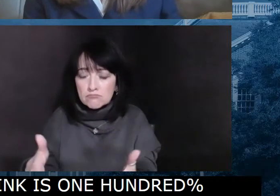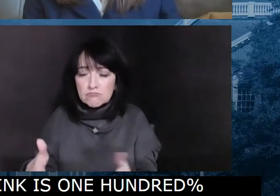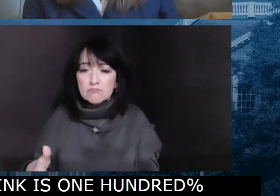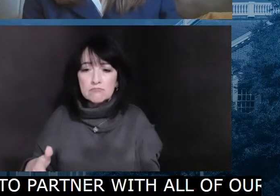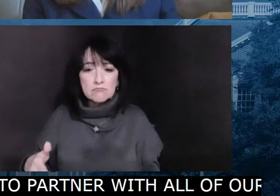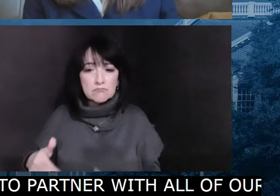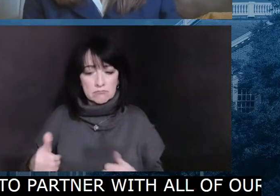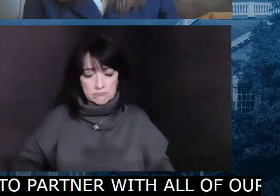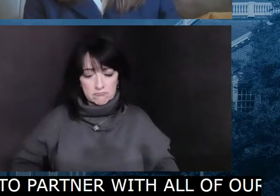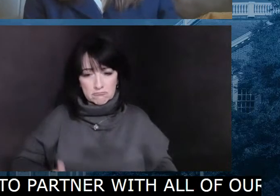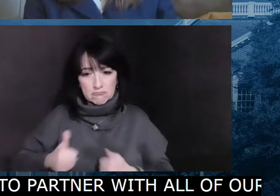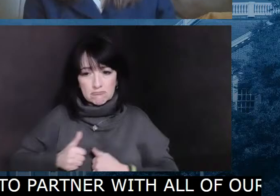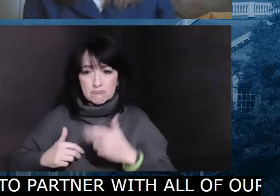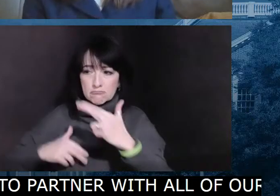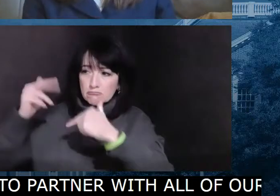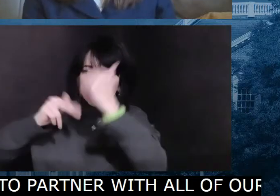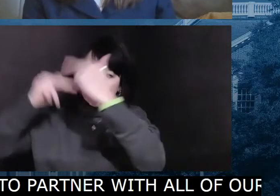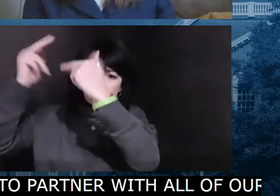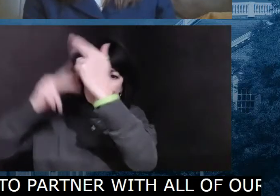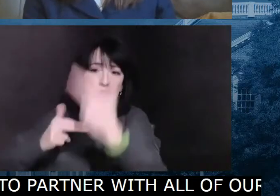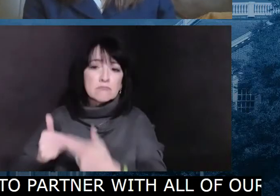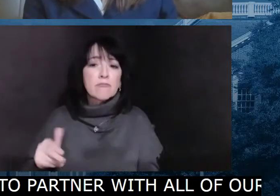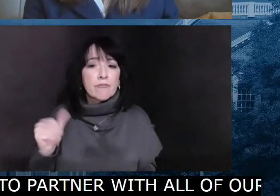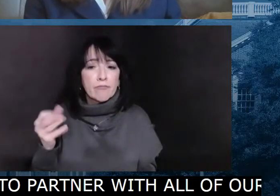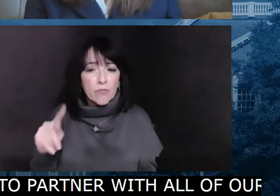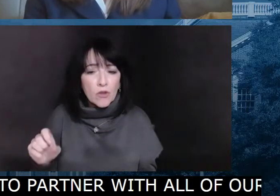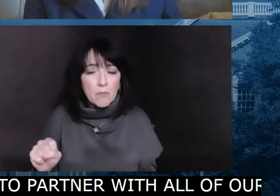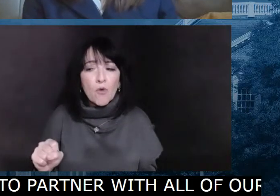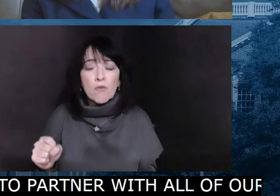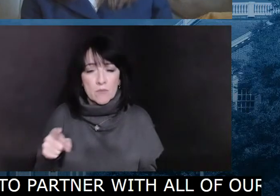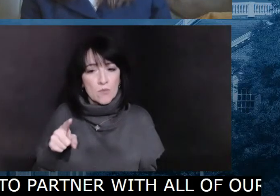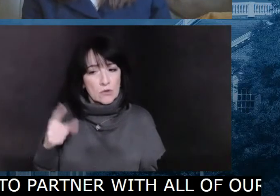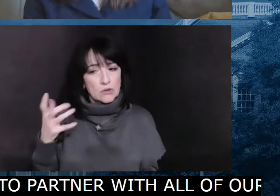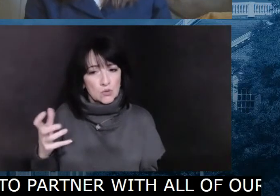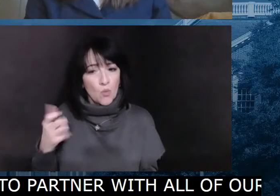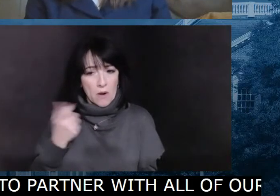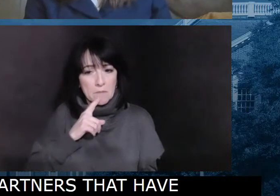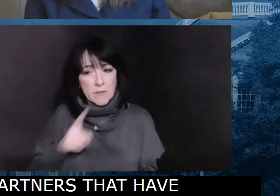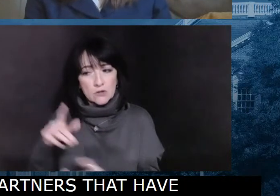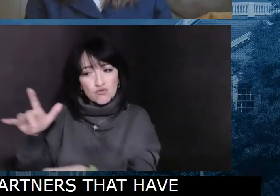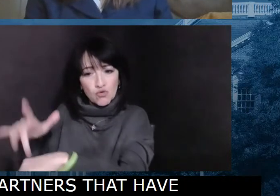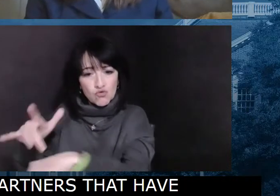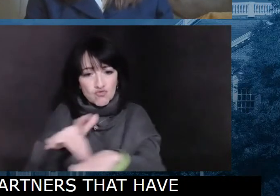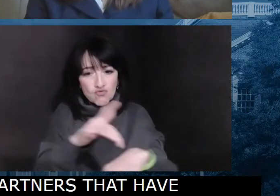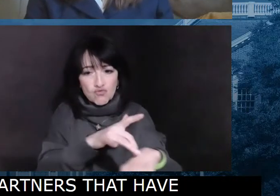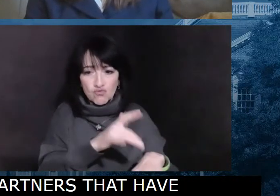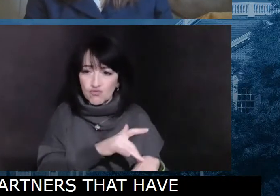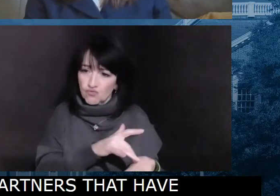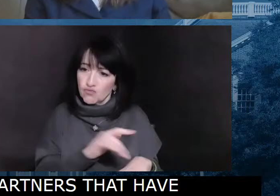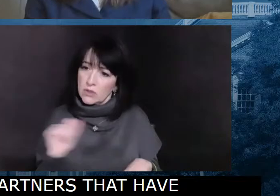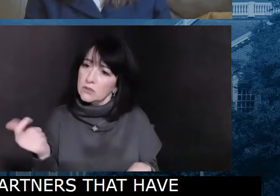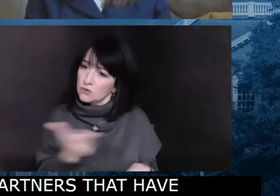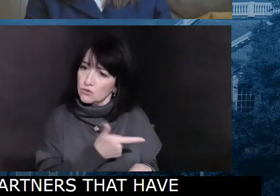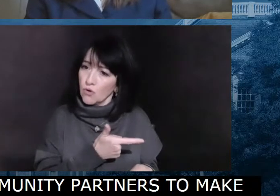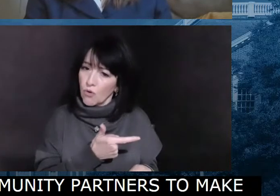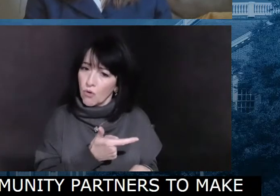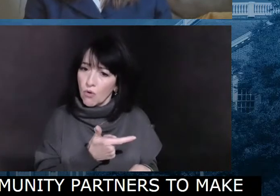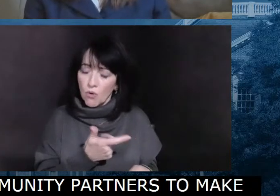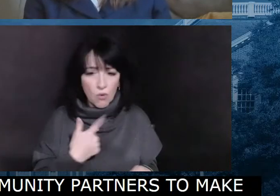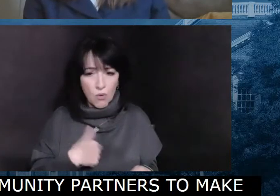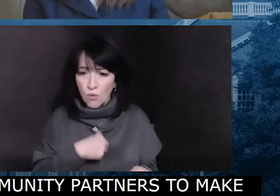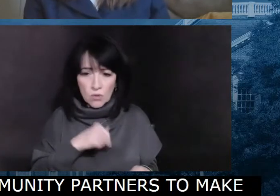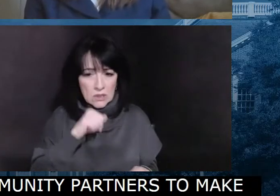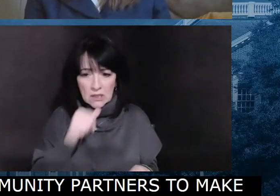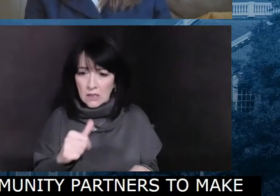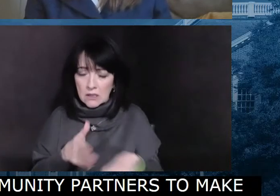our community partners to make sure that we are reaching individuals. I would just add to that we're